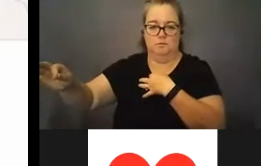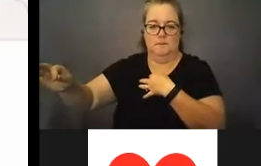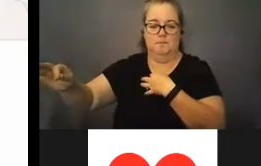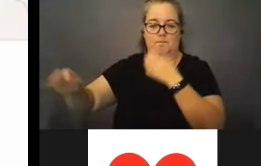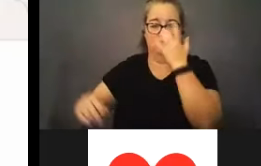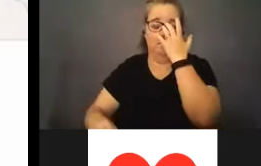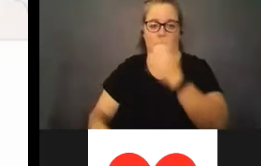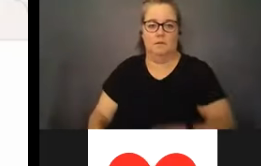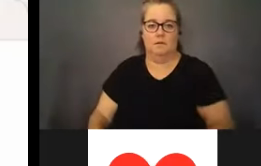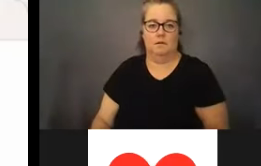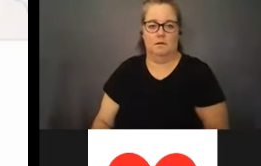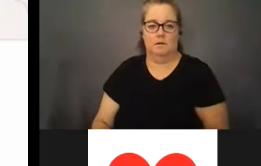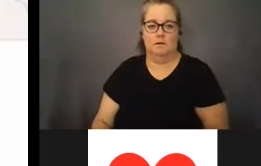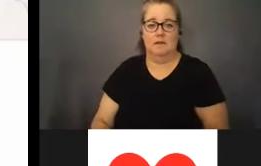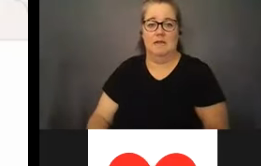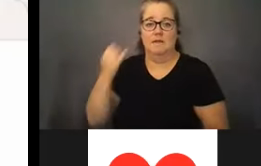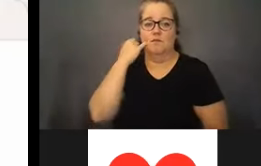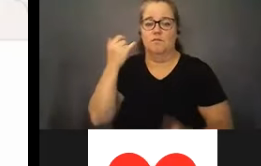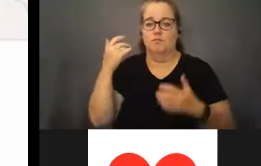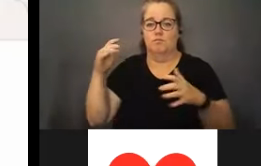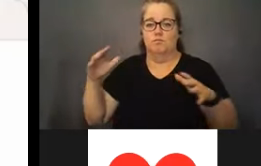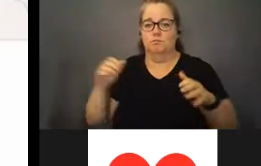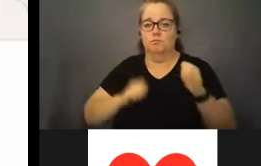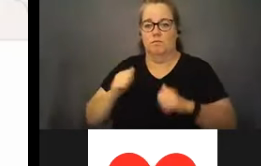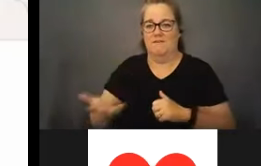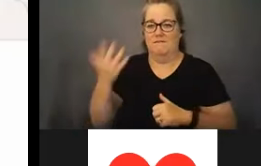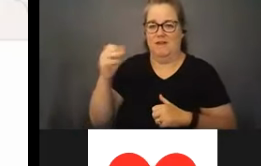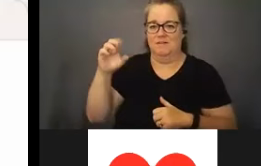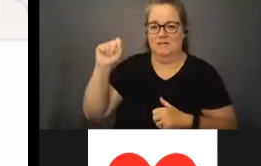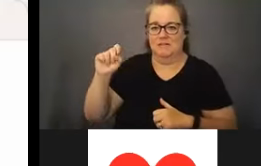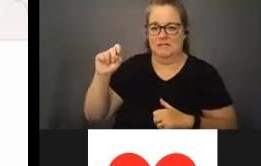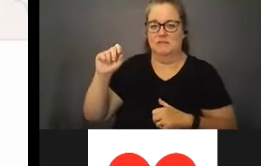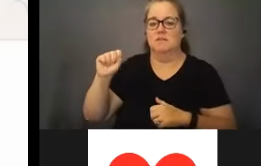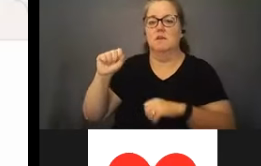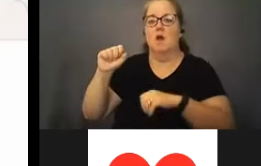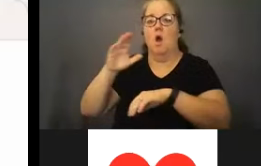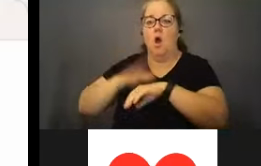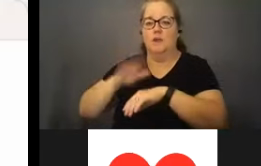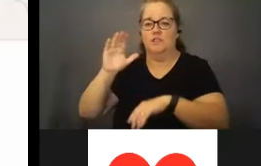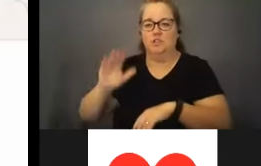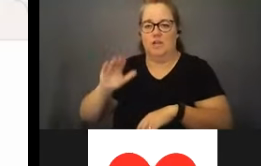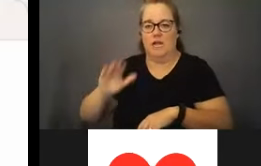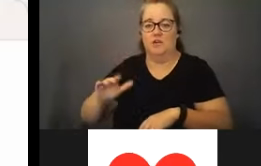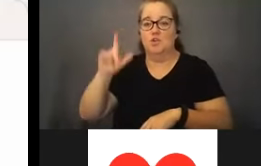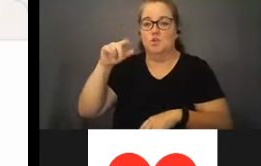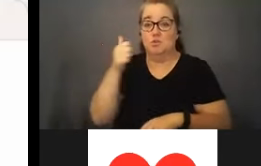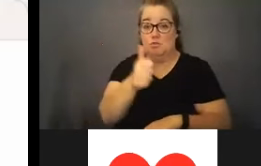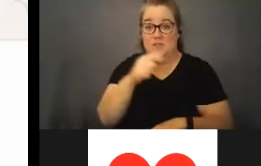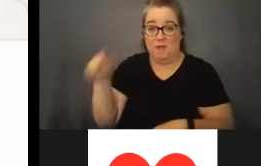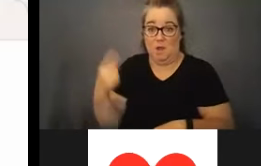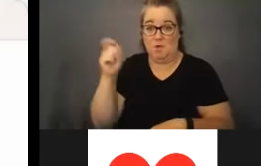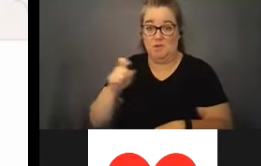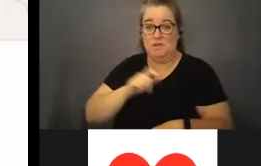5 and 6. You have performed 5 sets of CPR on a child. You are alone and need to call 911.